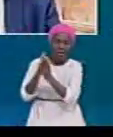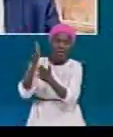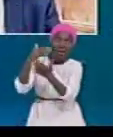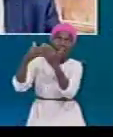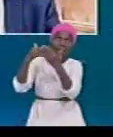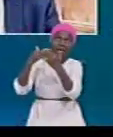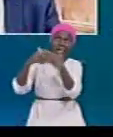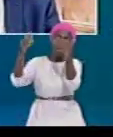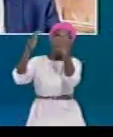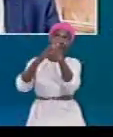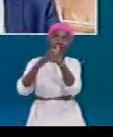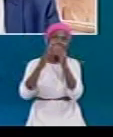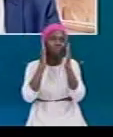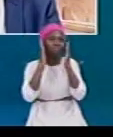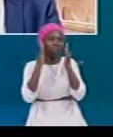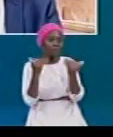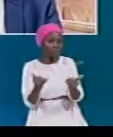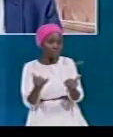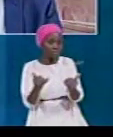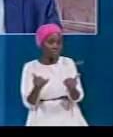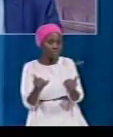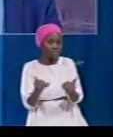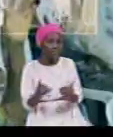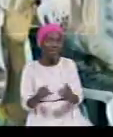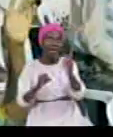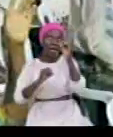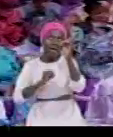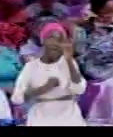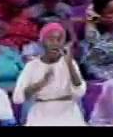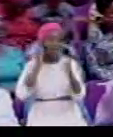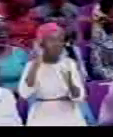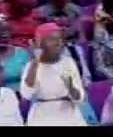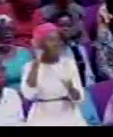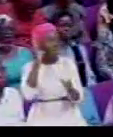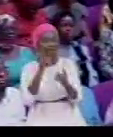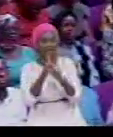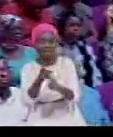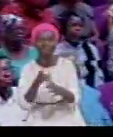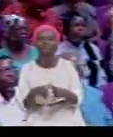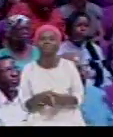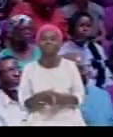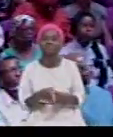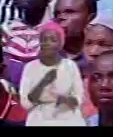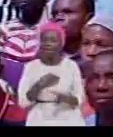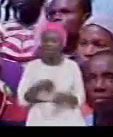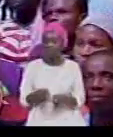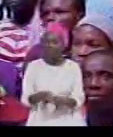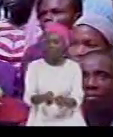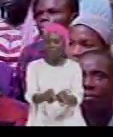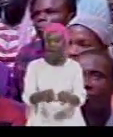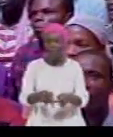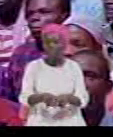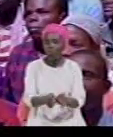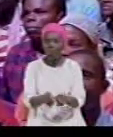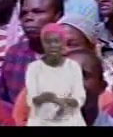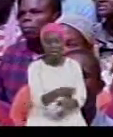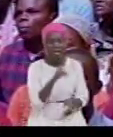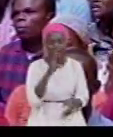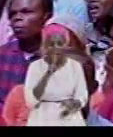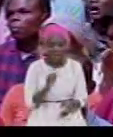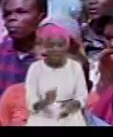attention now. I will answer. And while they are yet